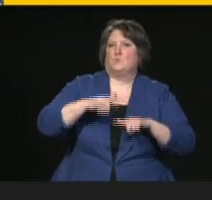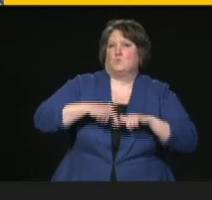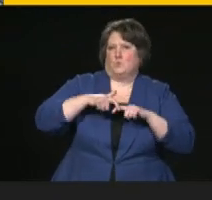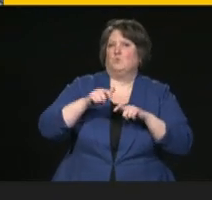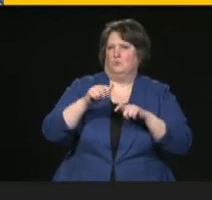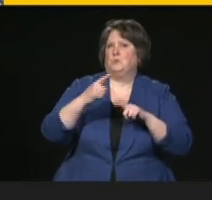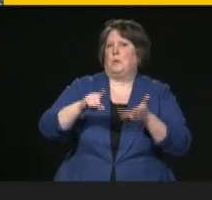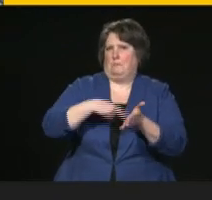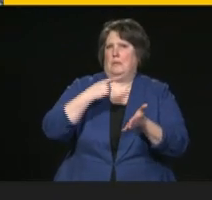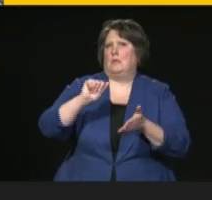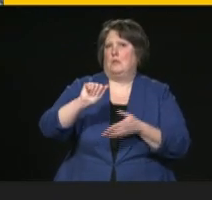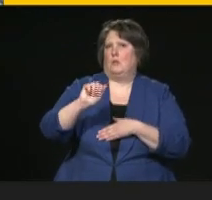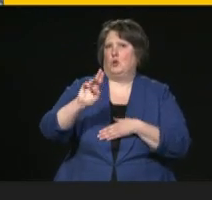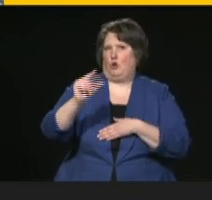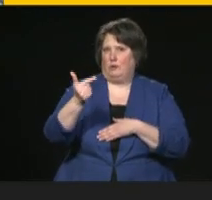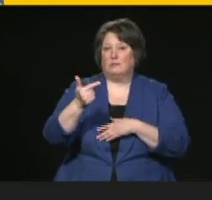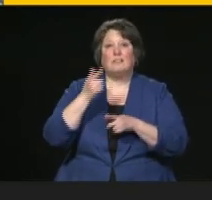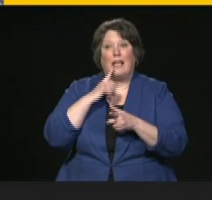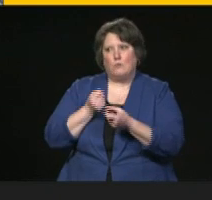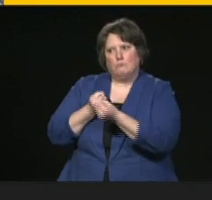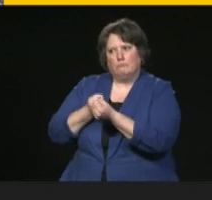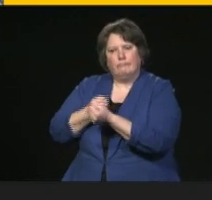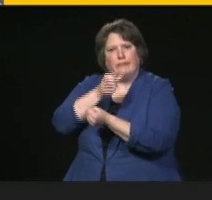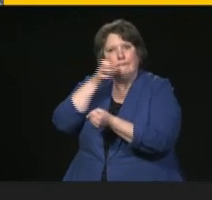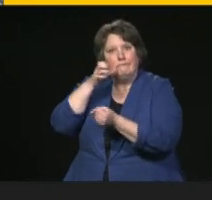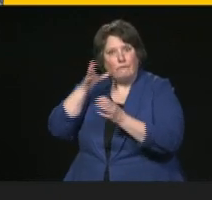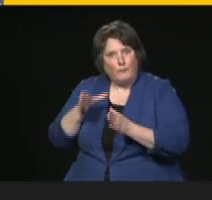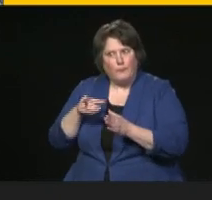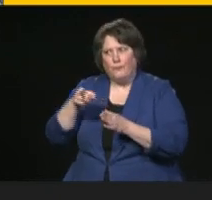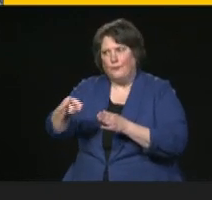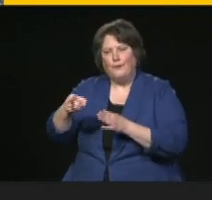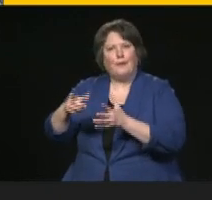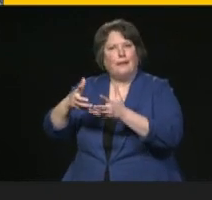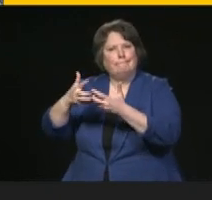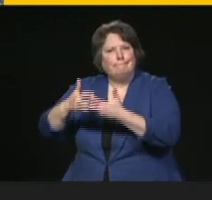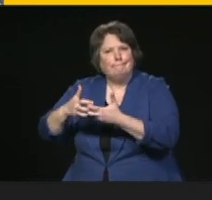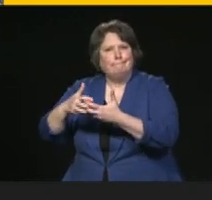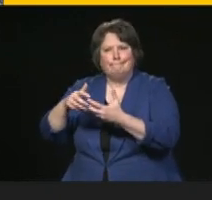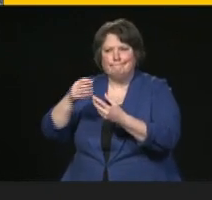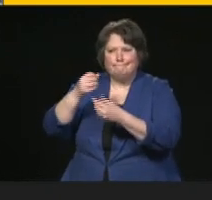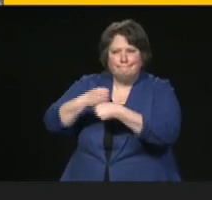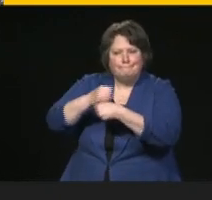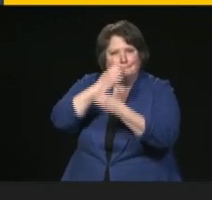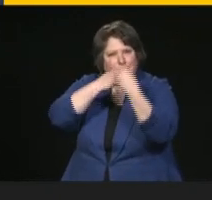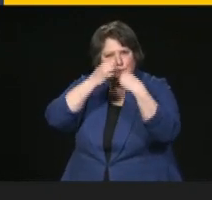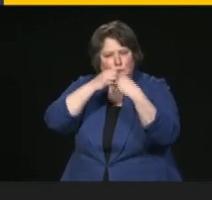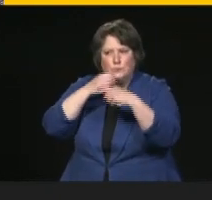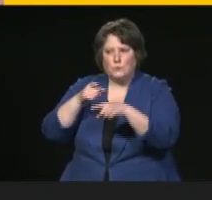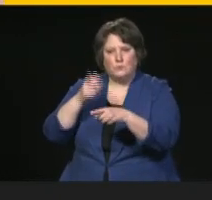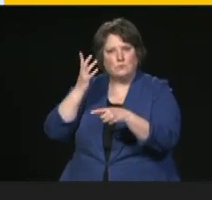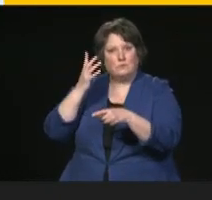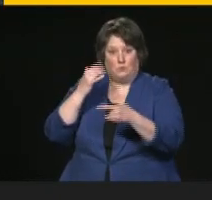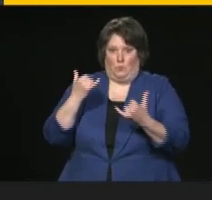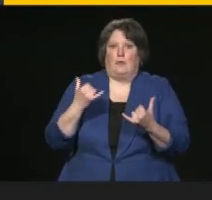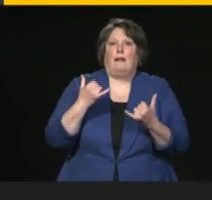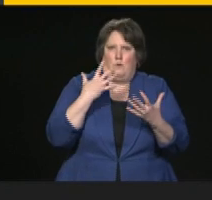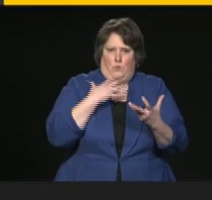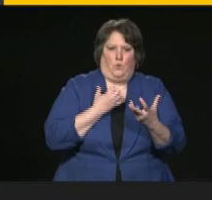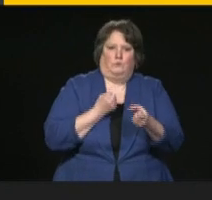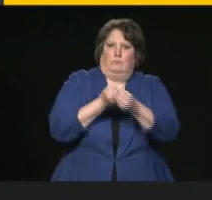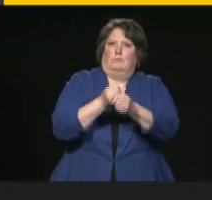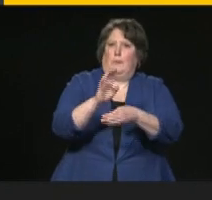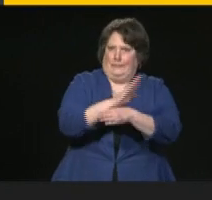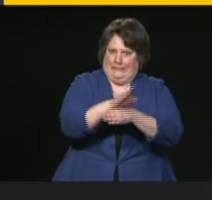sector. The government's also introduced measures to help businesses to support employees. Enhancements to the work-sharing